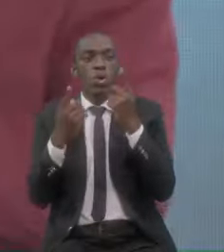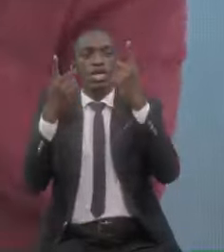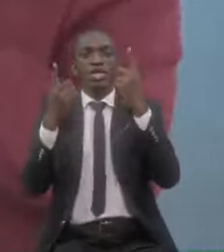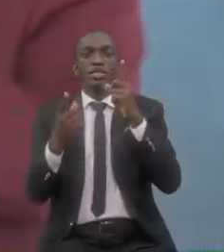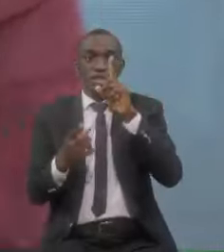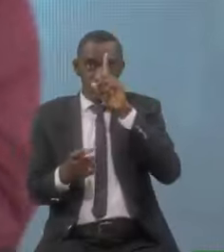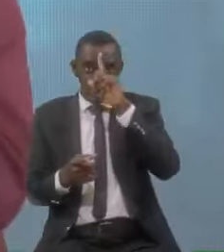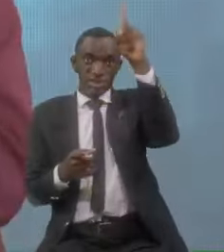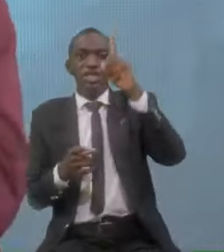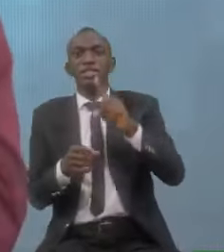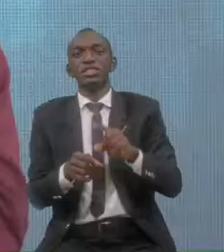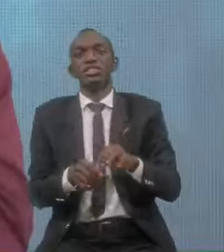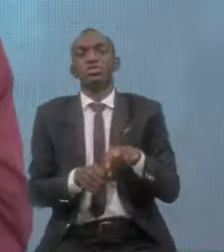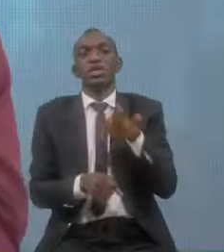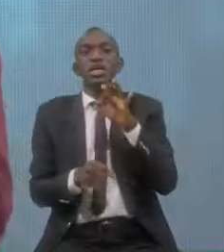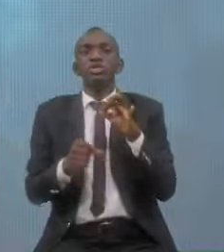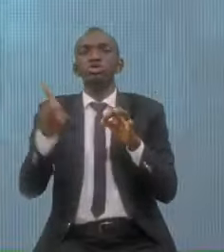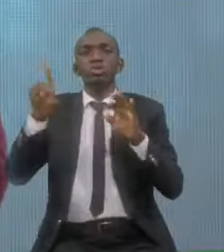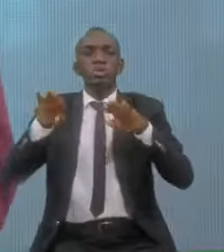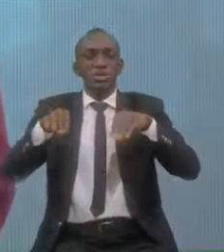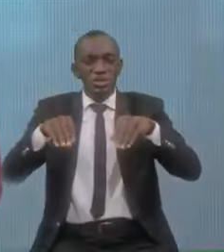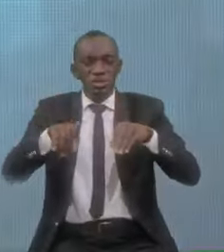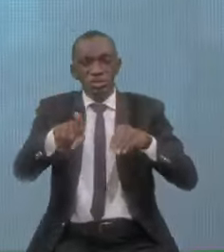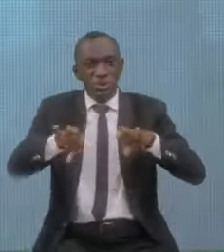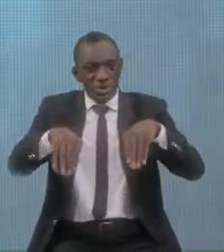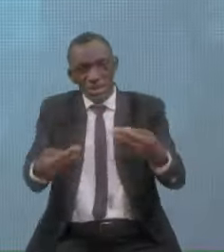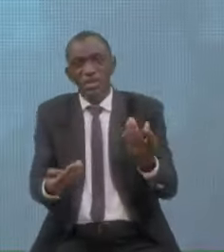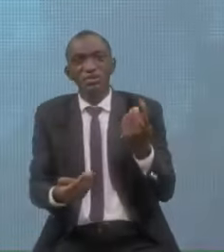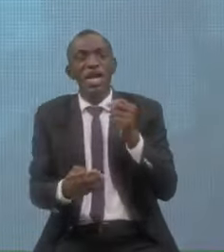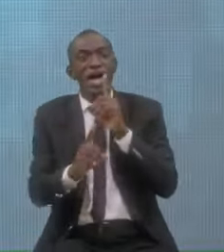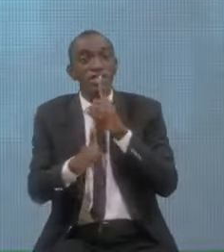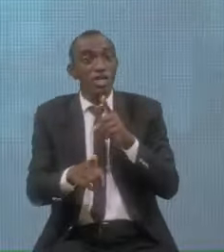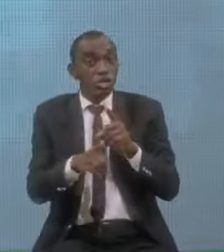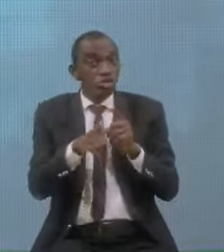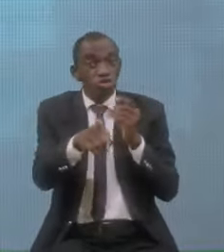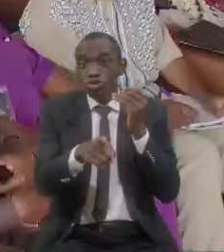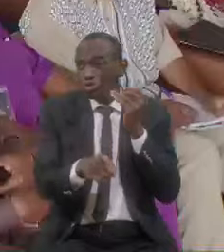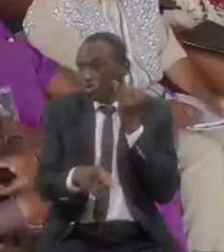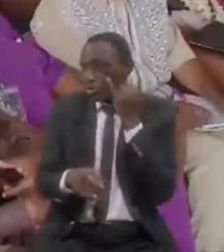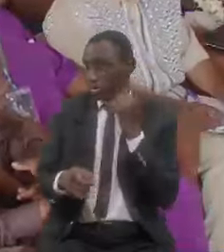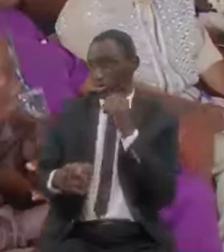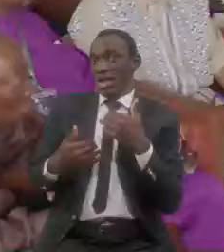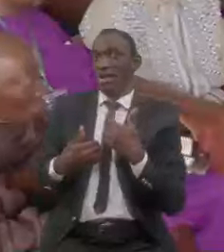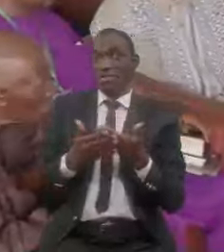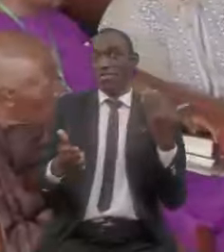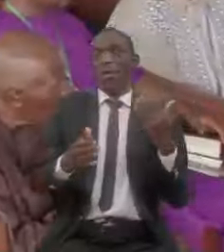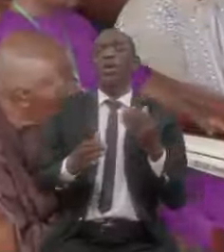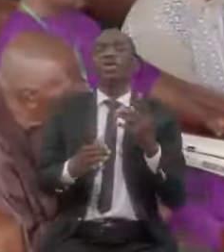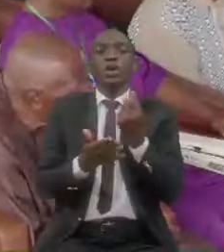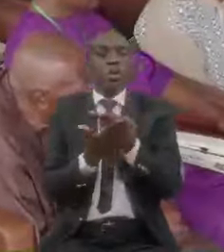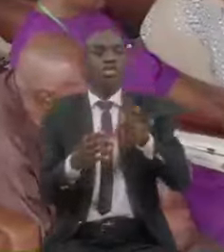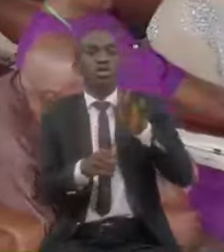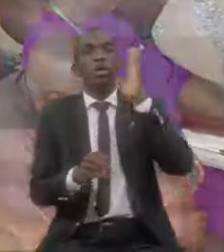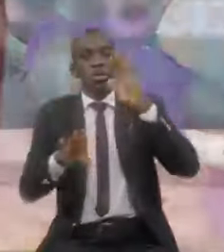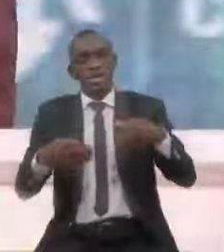The answer you wouldn't have had, the Holy Ghost will give unto you. Yeah. After this day,